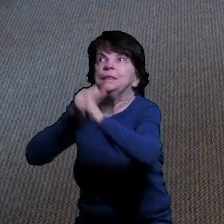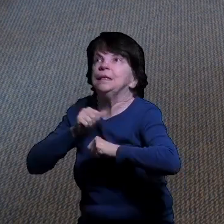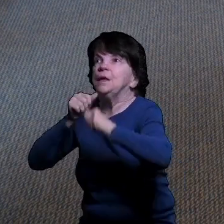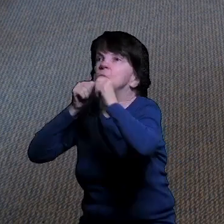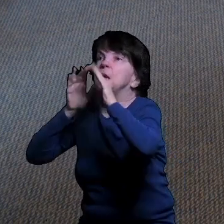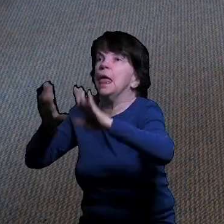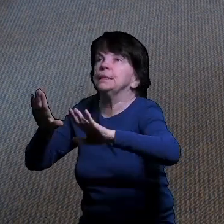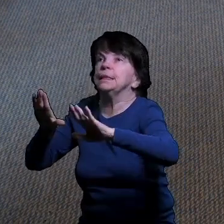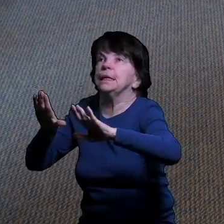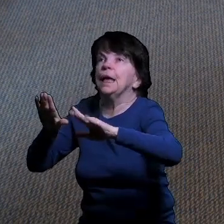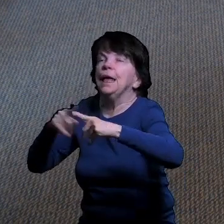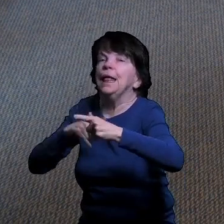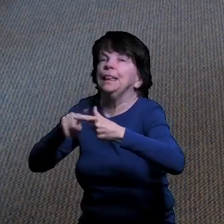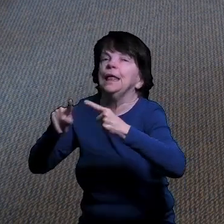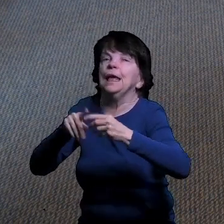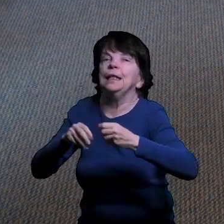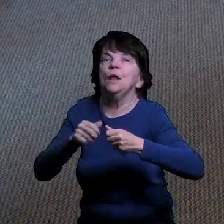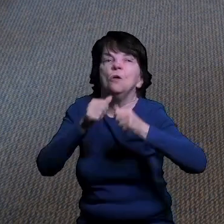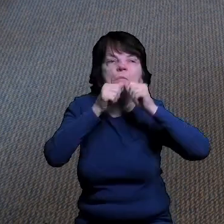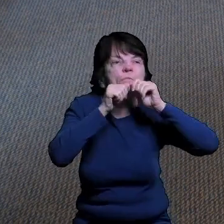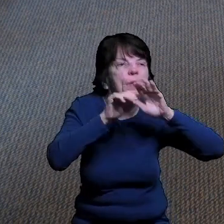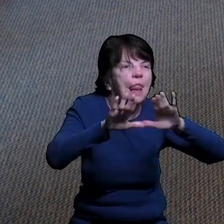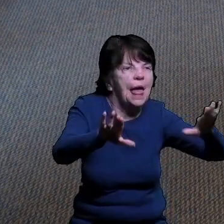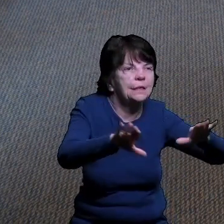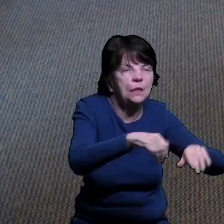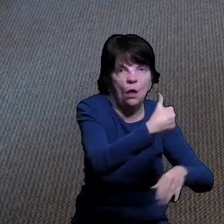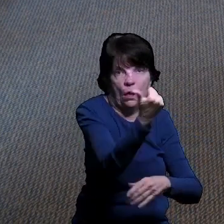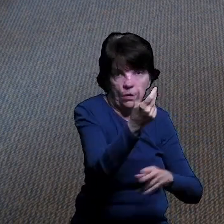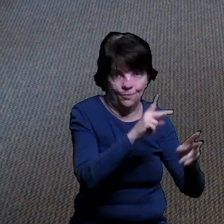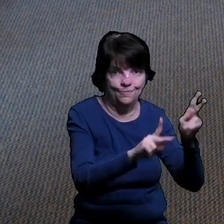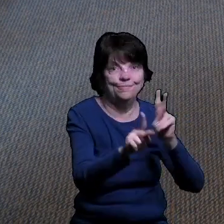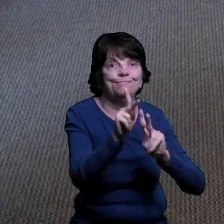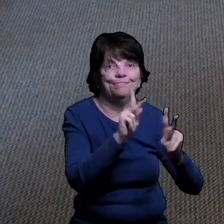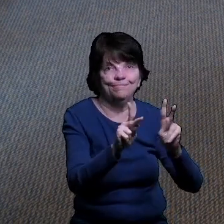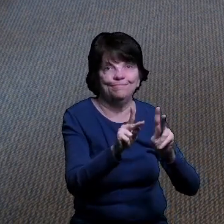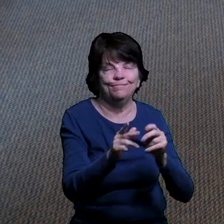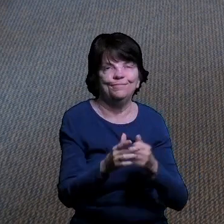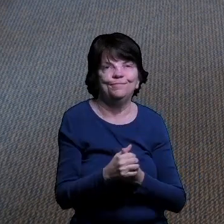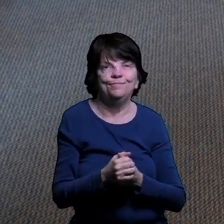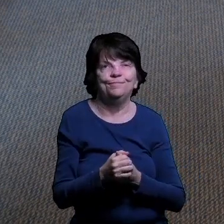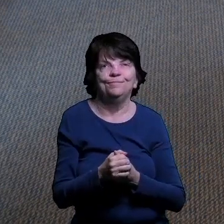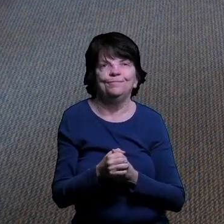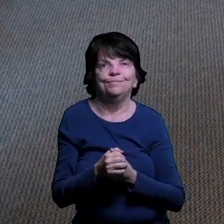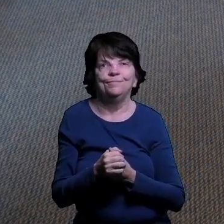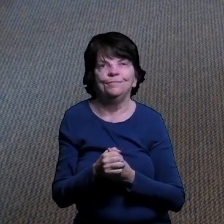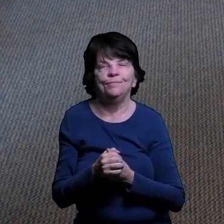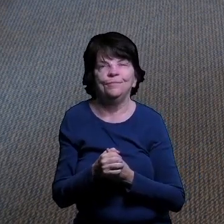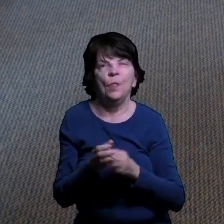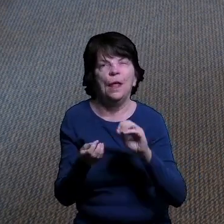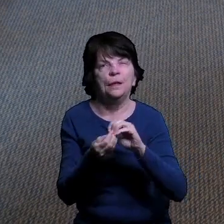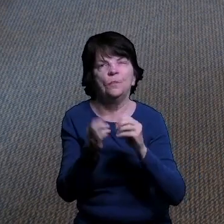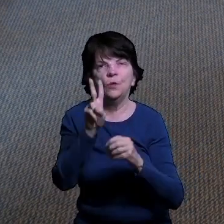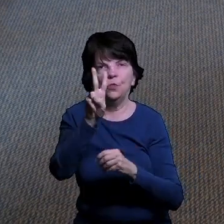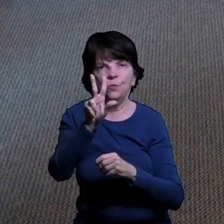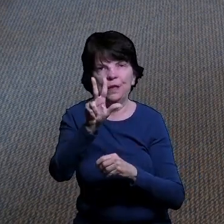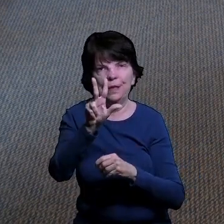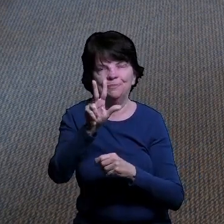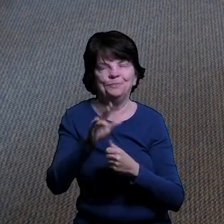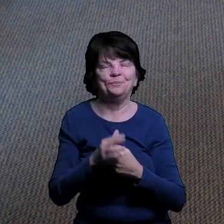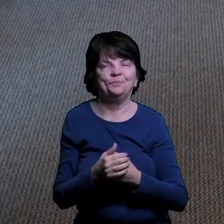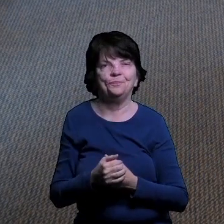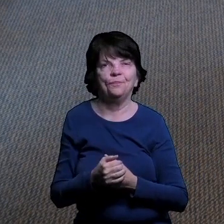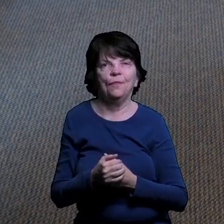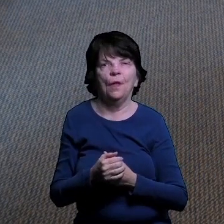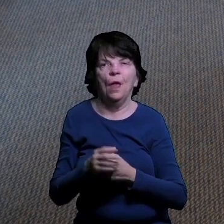blessing. A third thing that I want to challenge us to realize out of Priscilla and